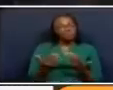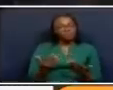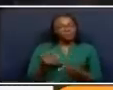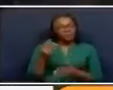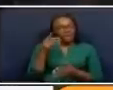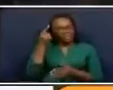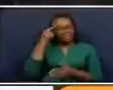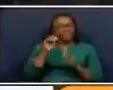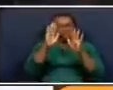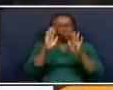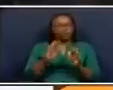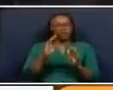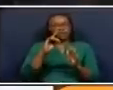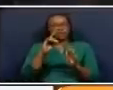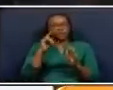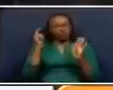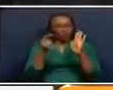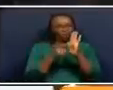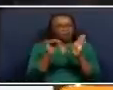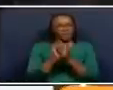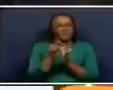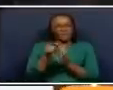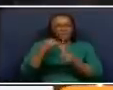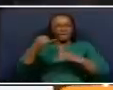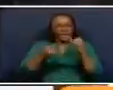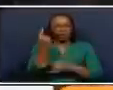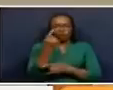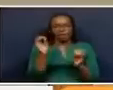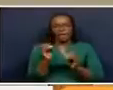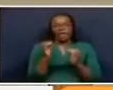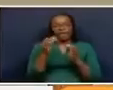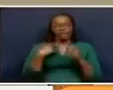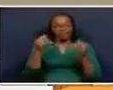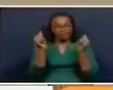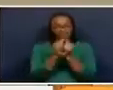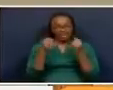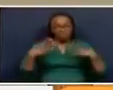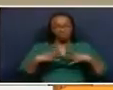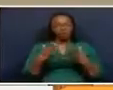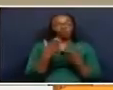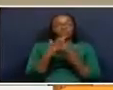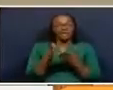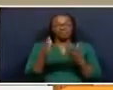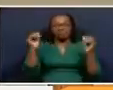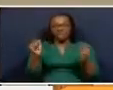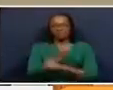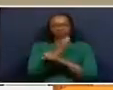not just looking also for entertainment, which is what, if you have 10 people, some of whom obviously will never be